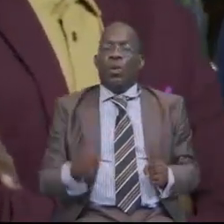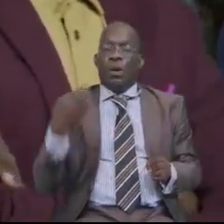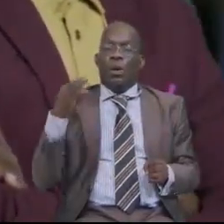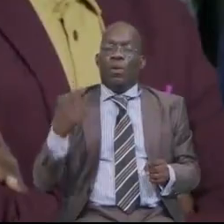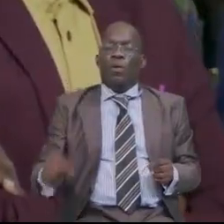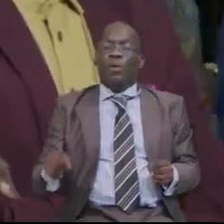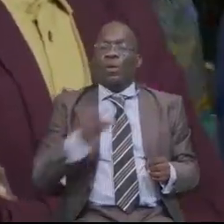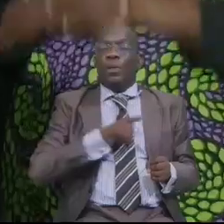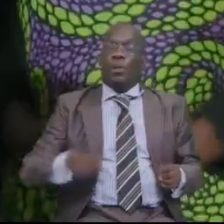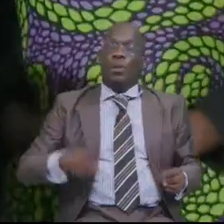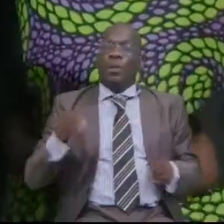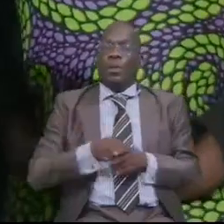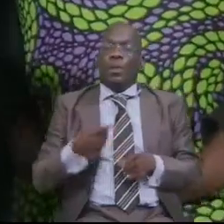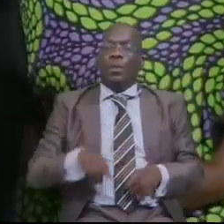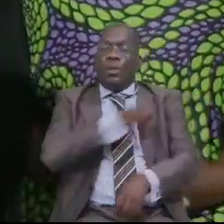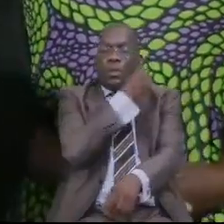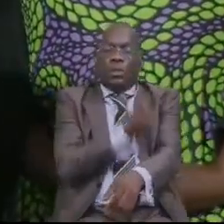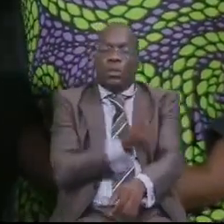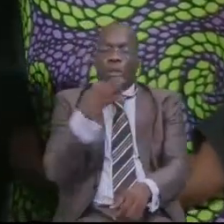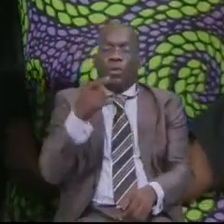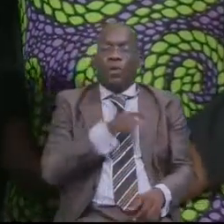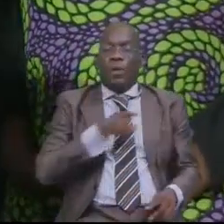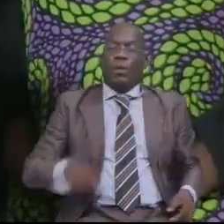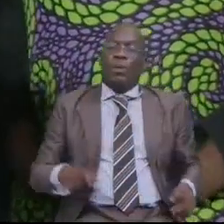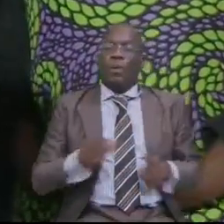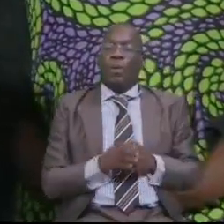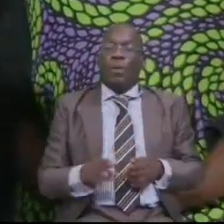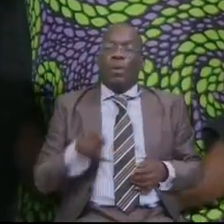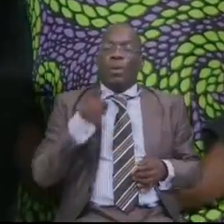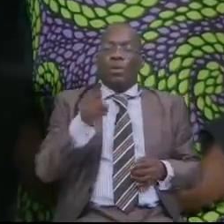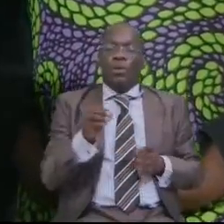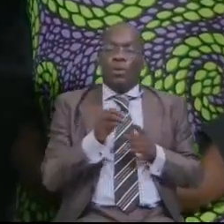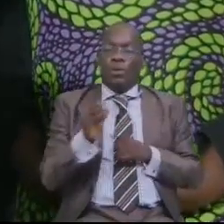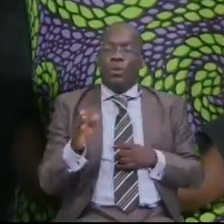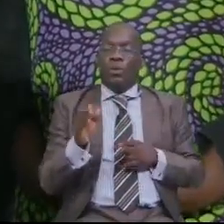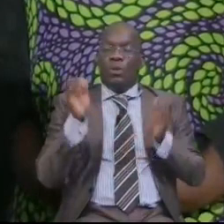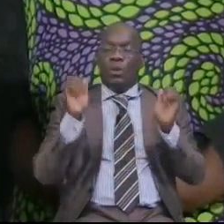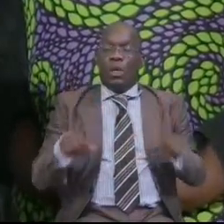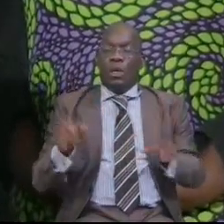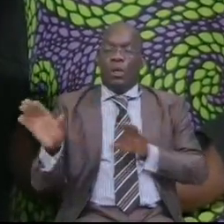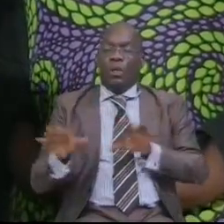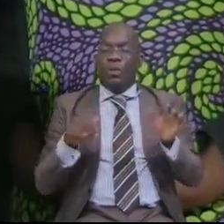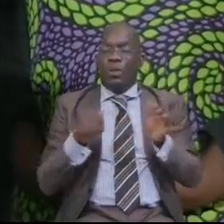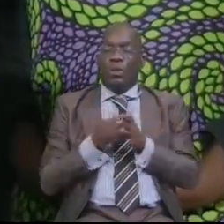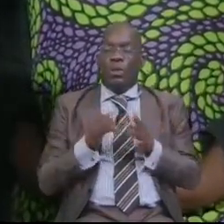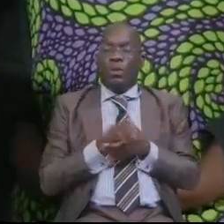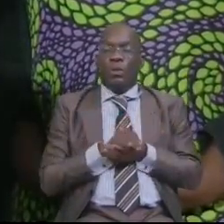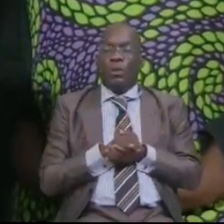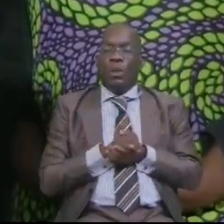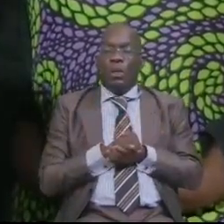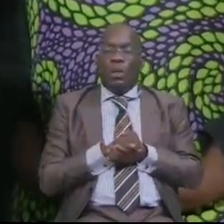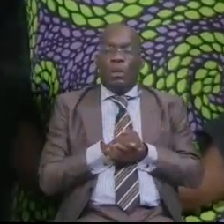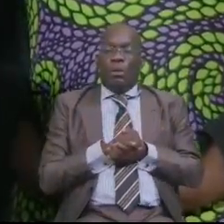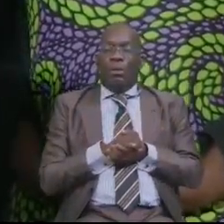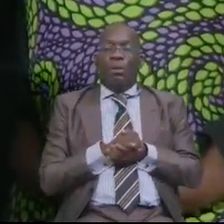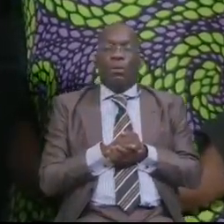the power of the Lord. You too can do it.